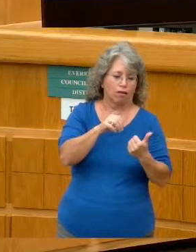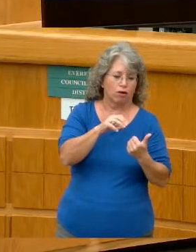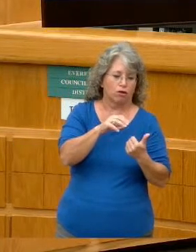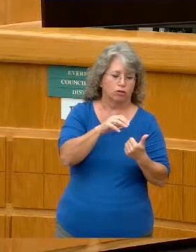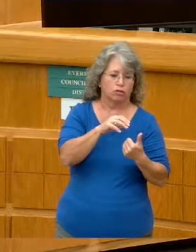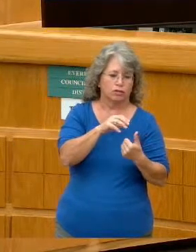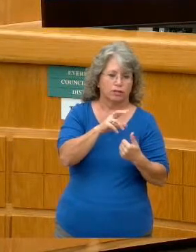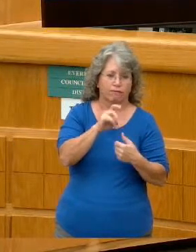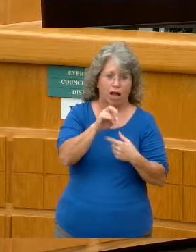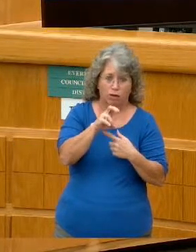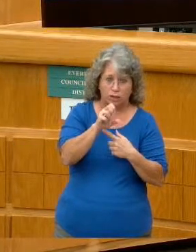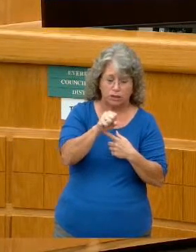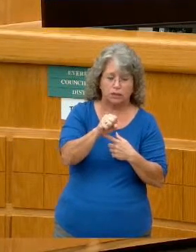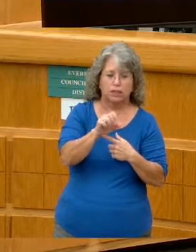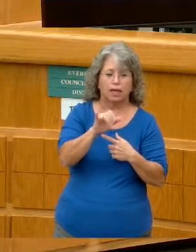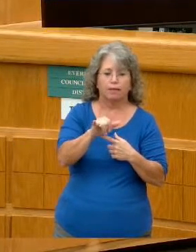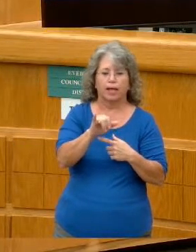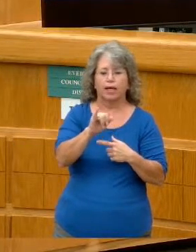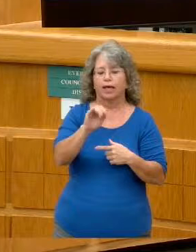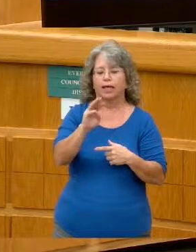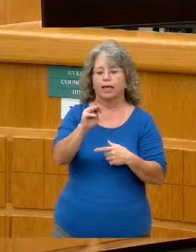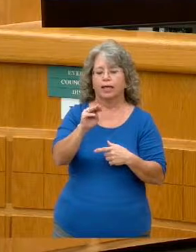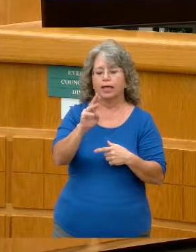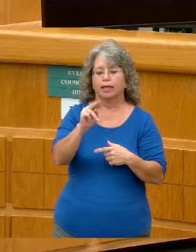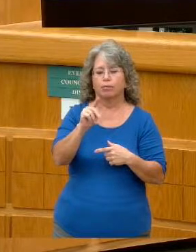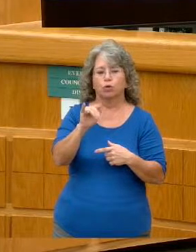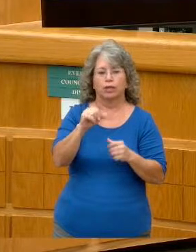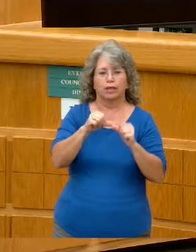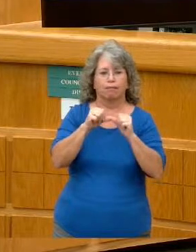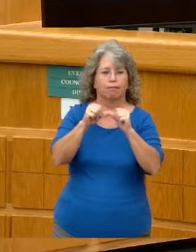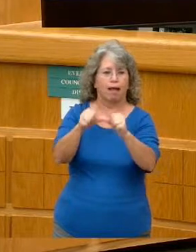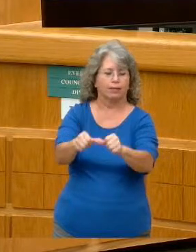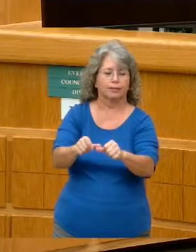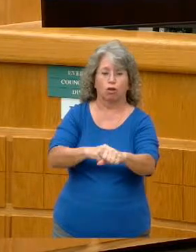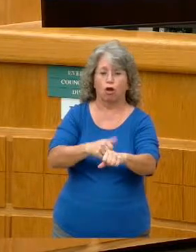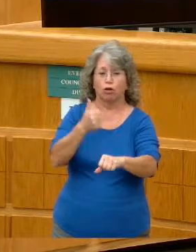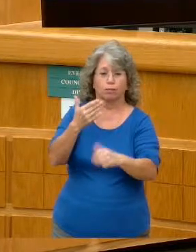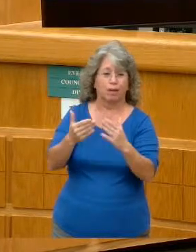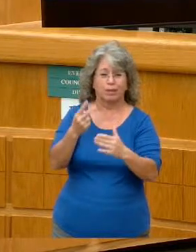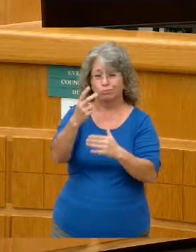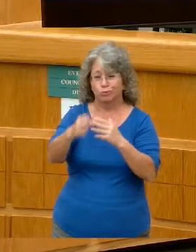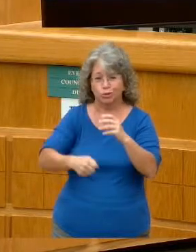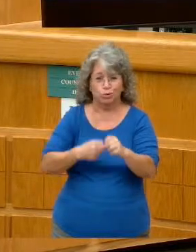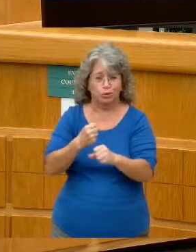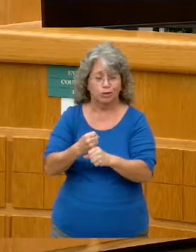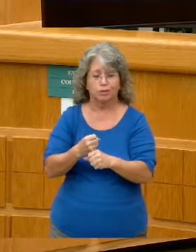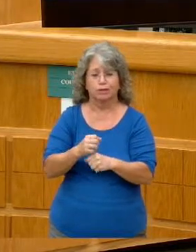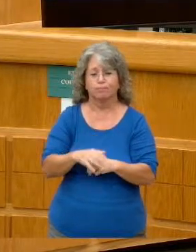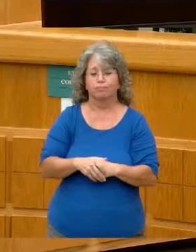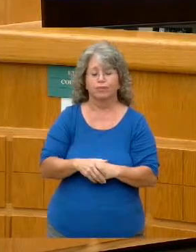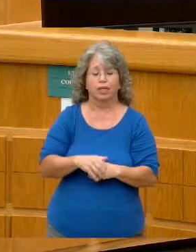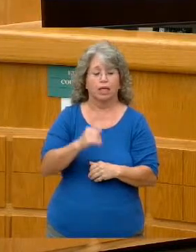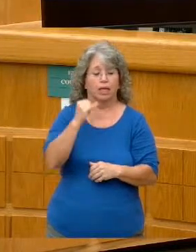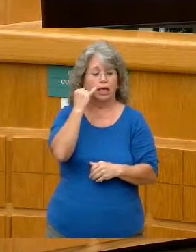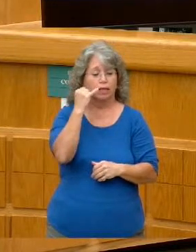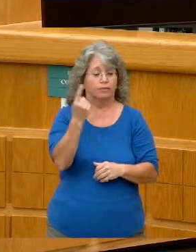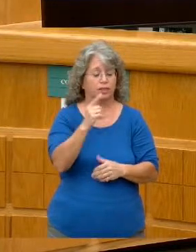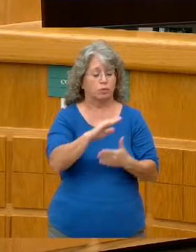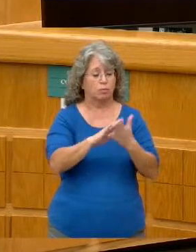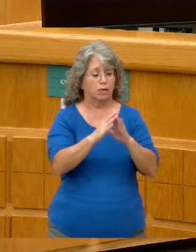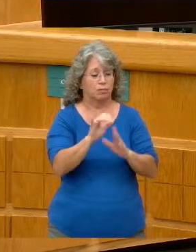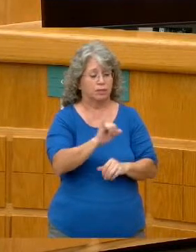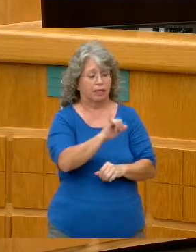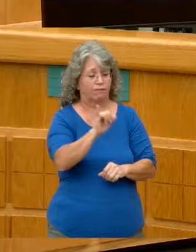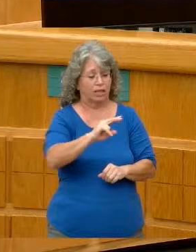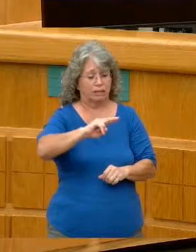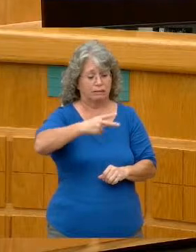4 coronaviruses, the immunity lasts a little longer, like for 2 years at least. And even if you get a second